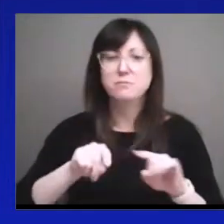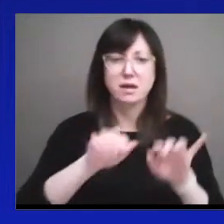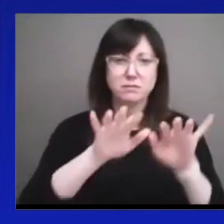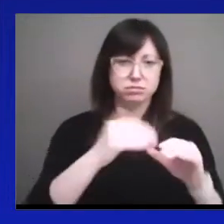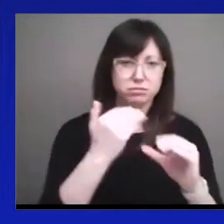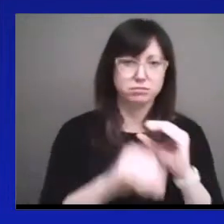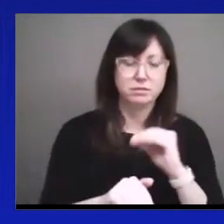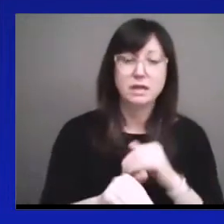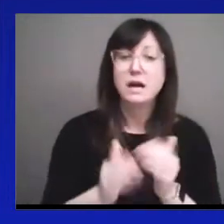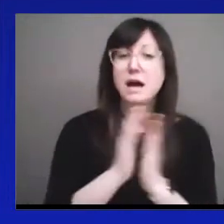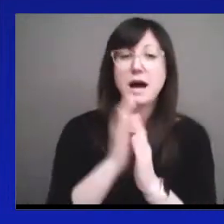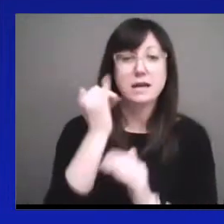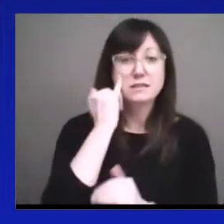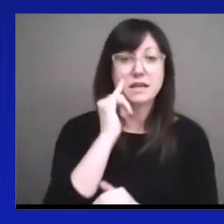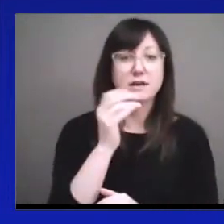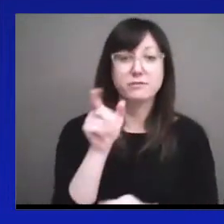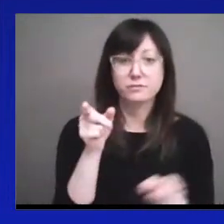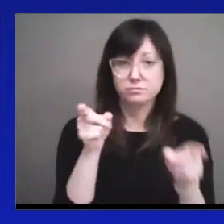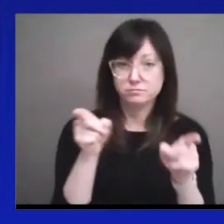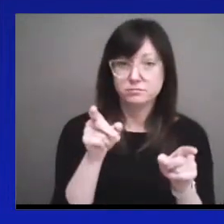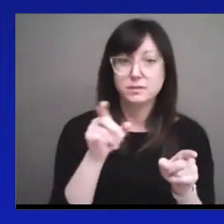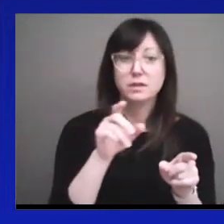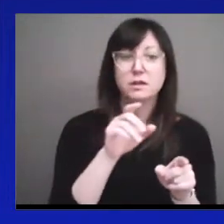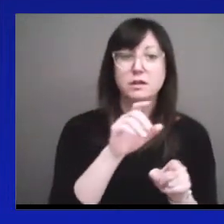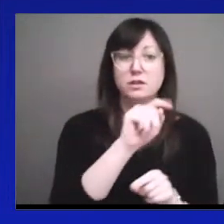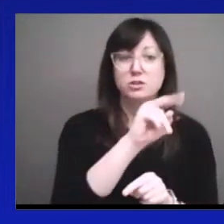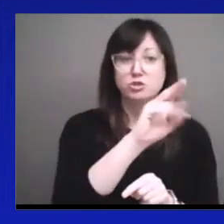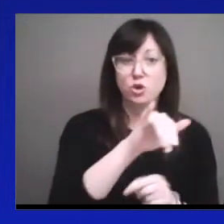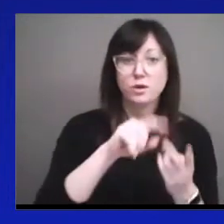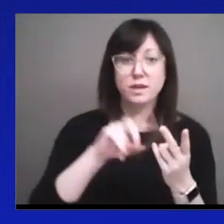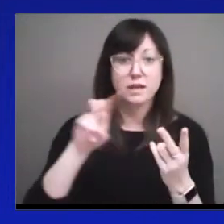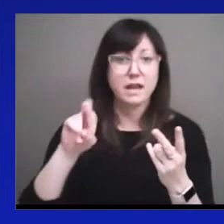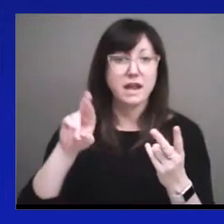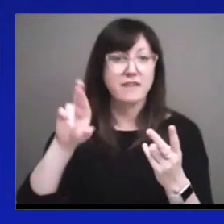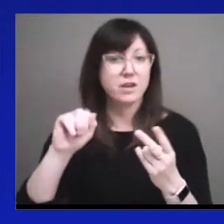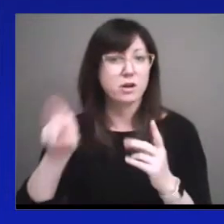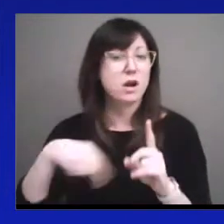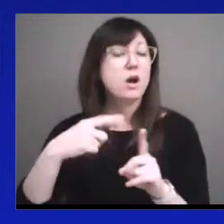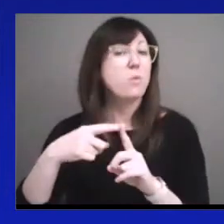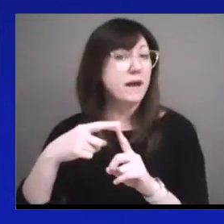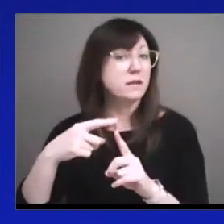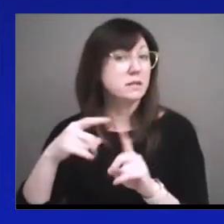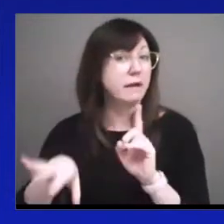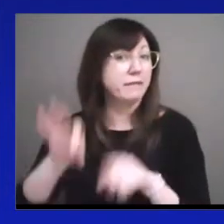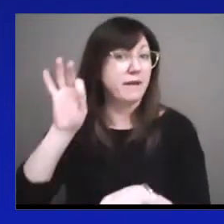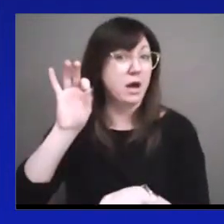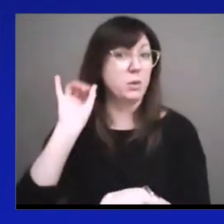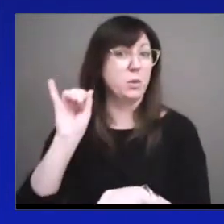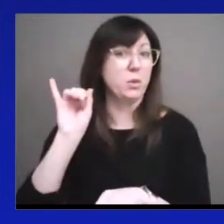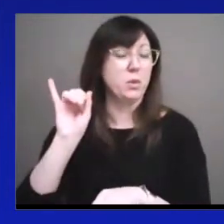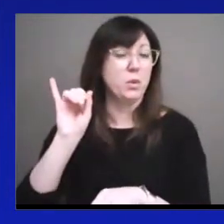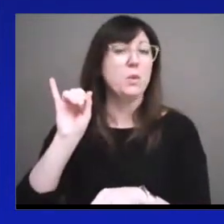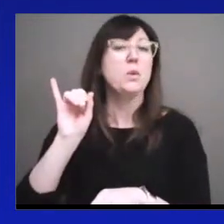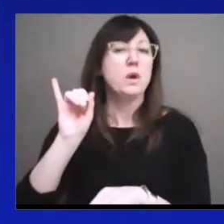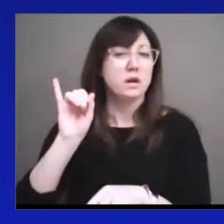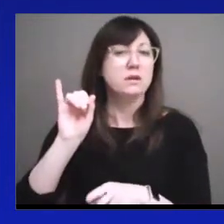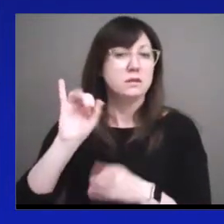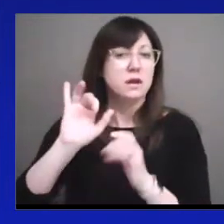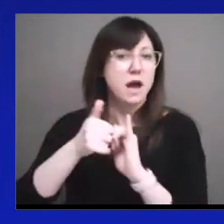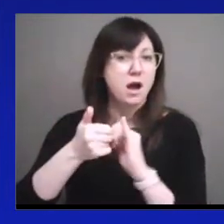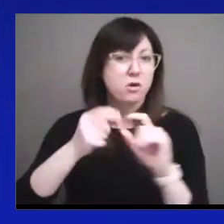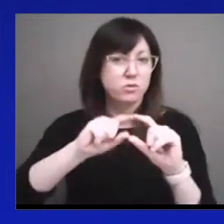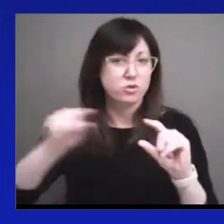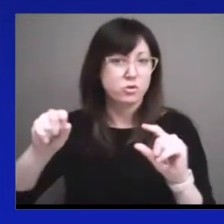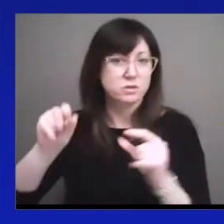both Mr. DeMonte and Dr. Etches could tell us when they heard the news that the supply was being distributed, from who they heard it, and what they were doing at the